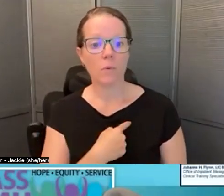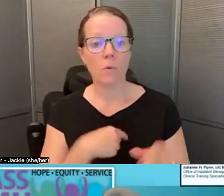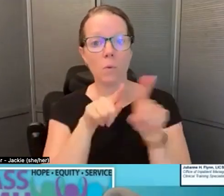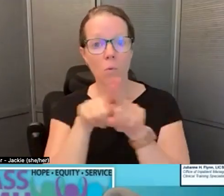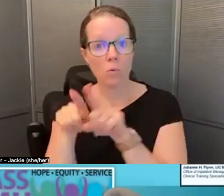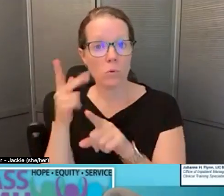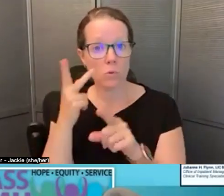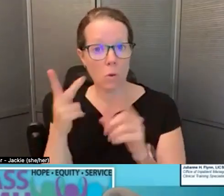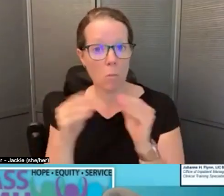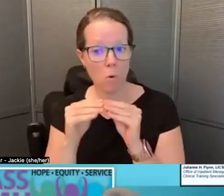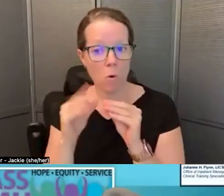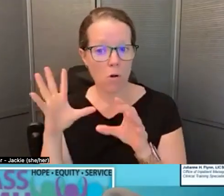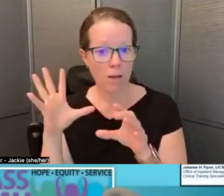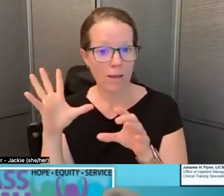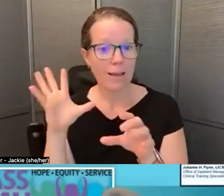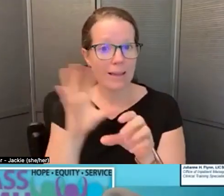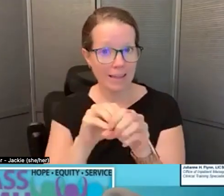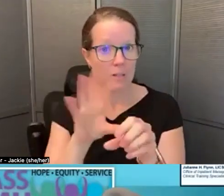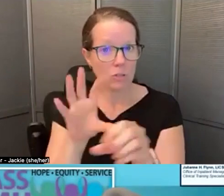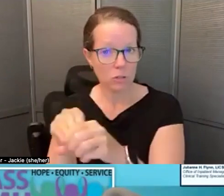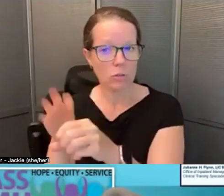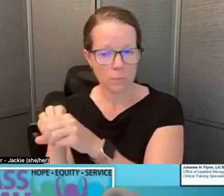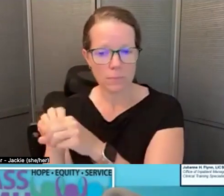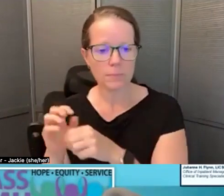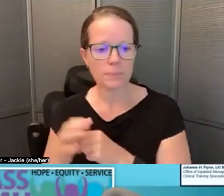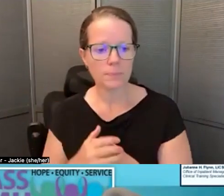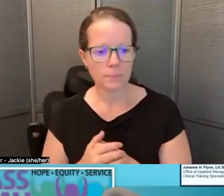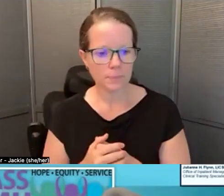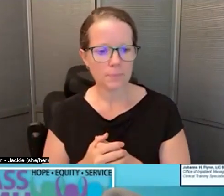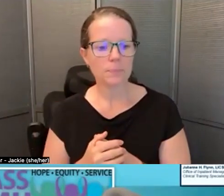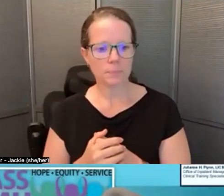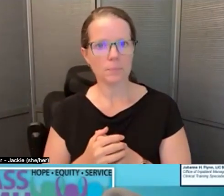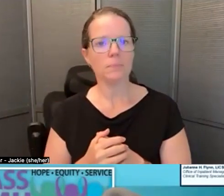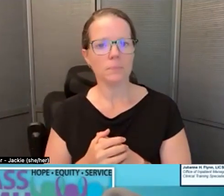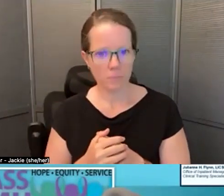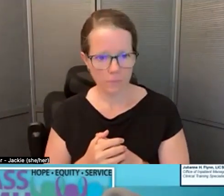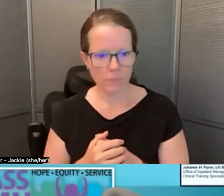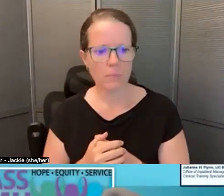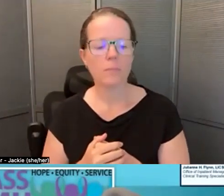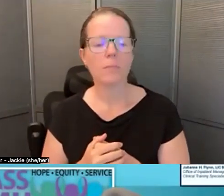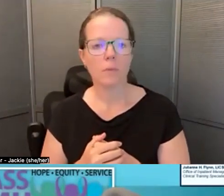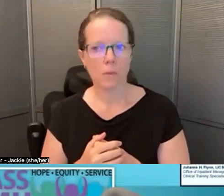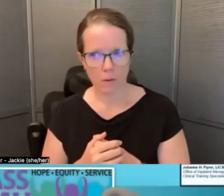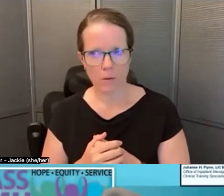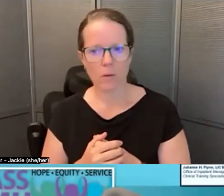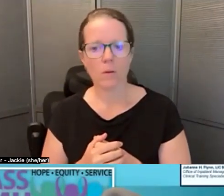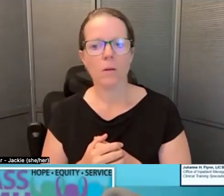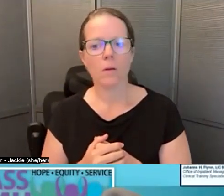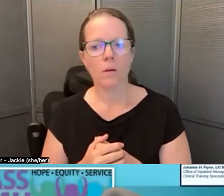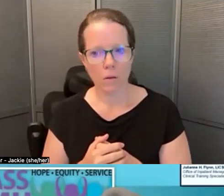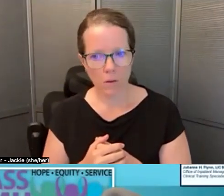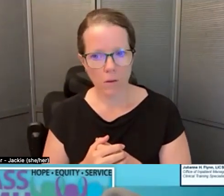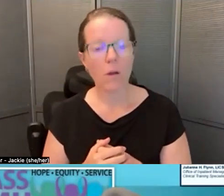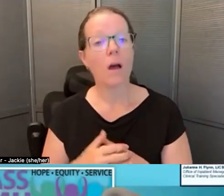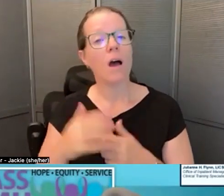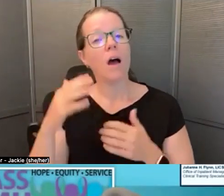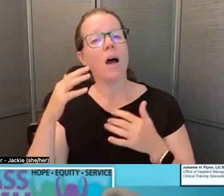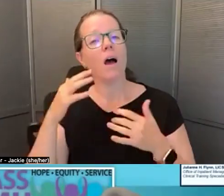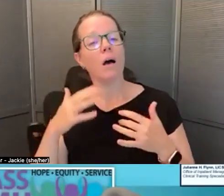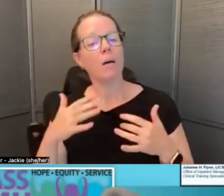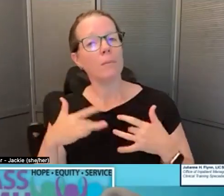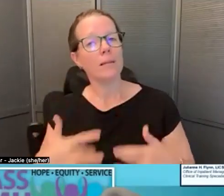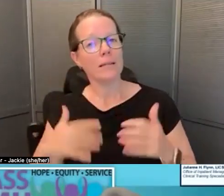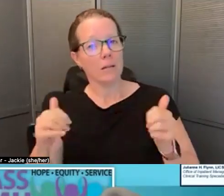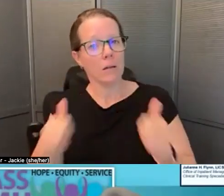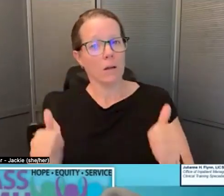that made the patients feel safe. A lot of these aggressive tendencies sometimes stem from the fact that patients